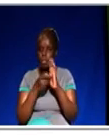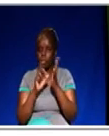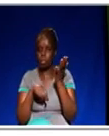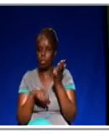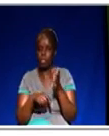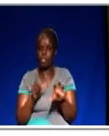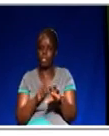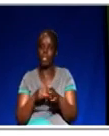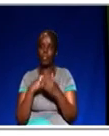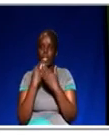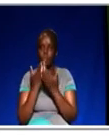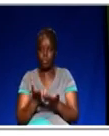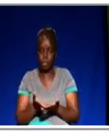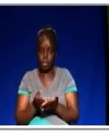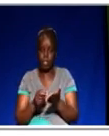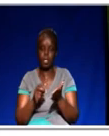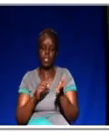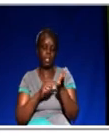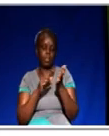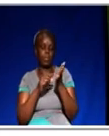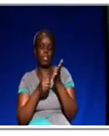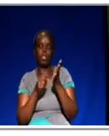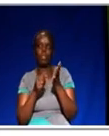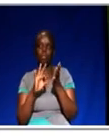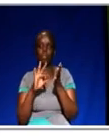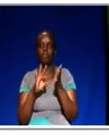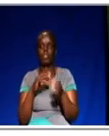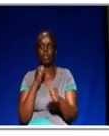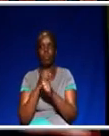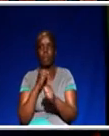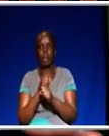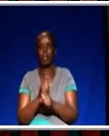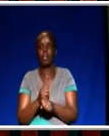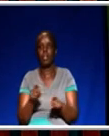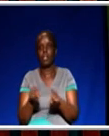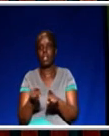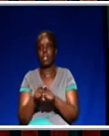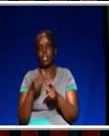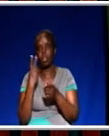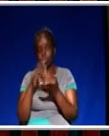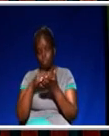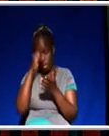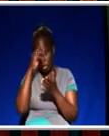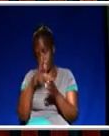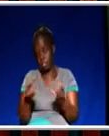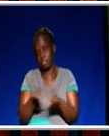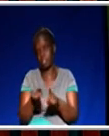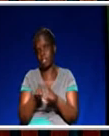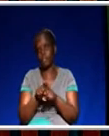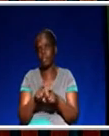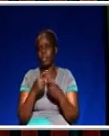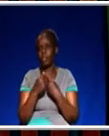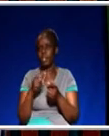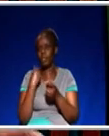I reported the mean of the performance, then the two students are the same. But literally we can see there